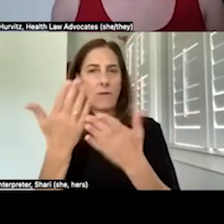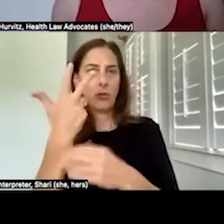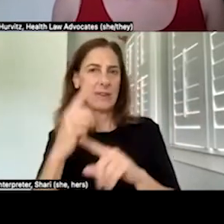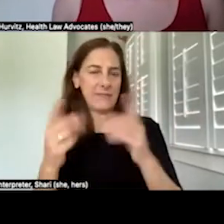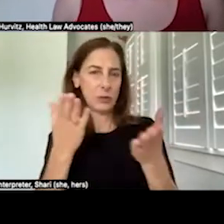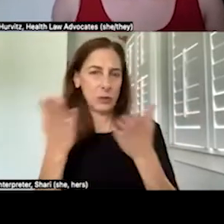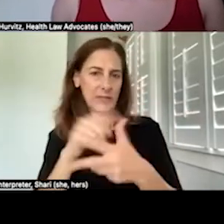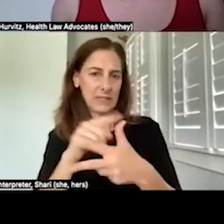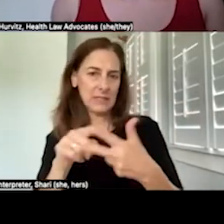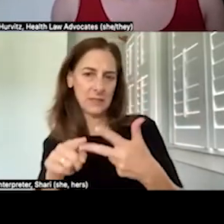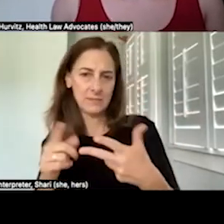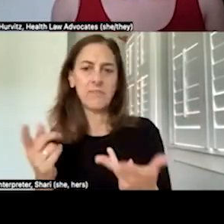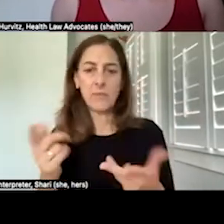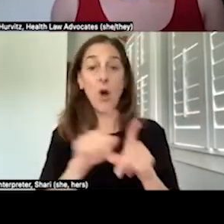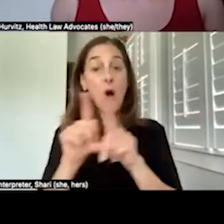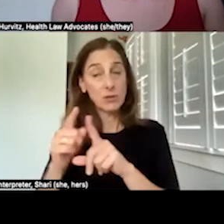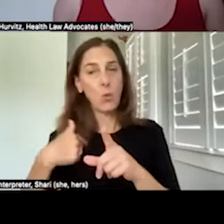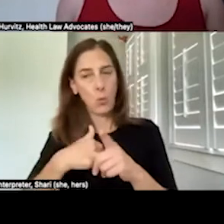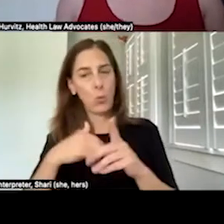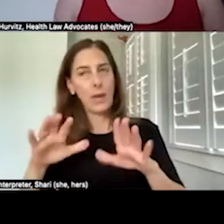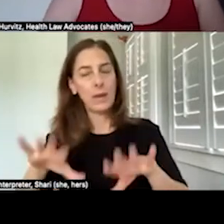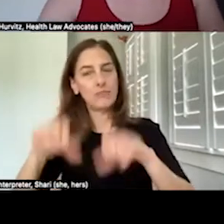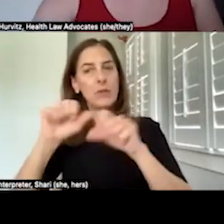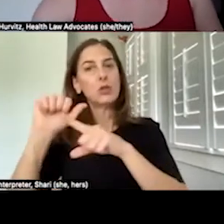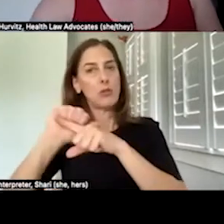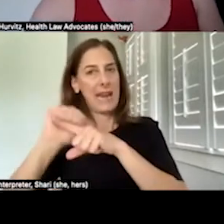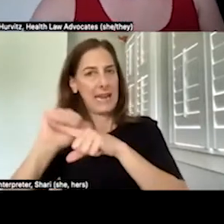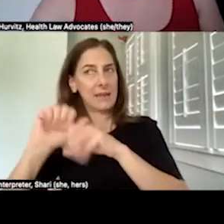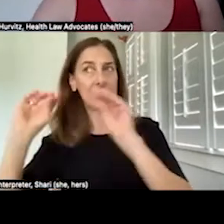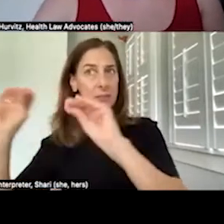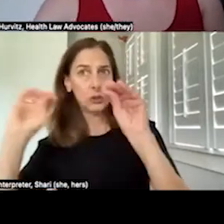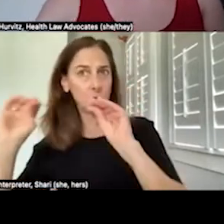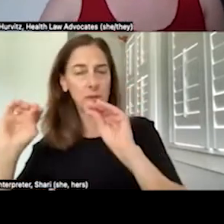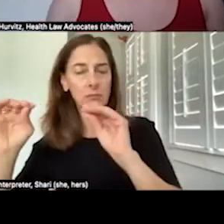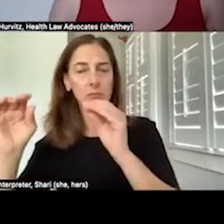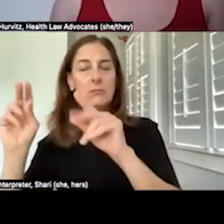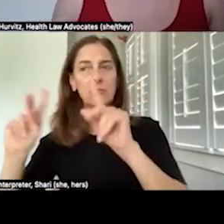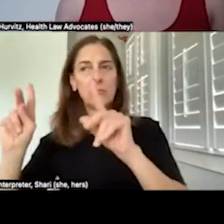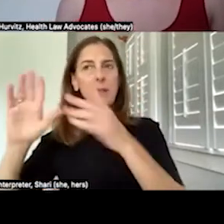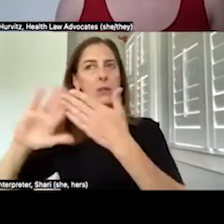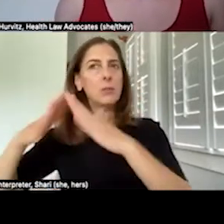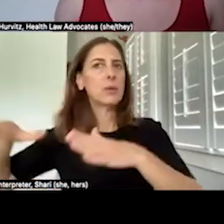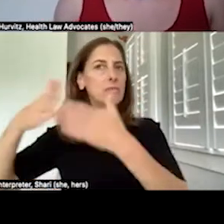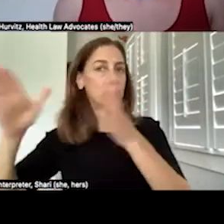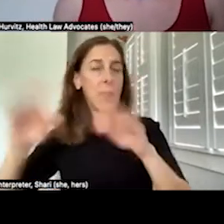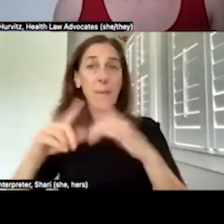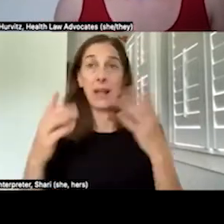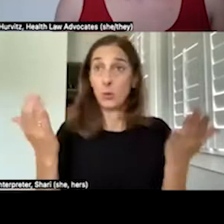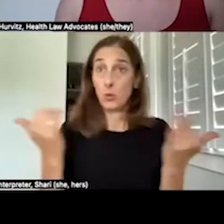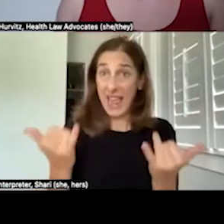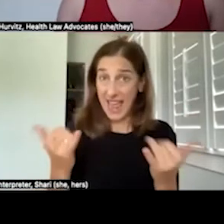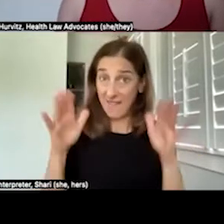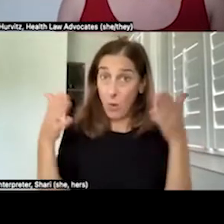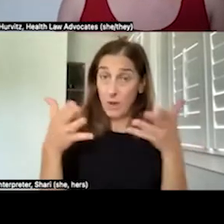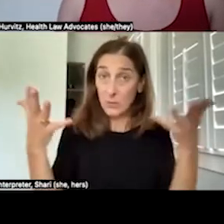policy advocacy through the Transgender Health Access Coalition, but we're here today to talk about legal representation and